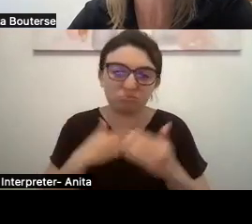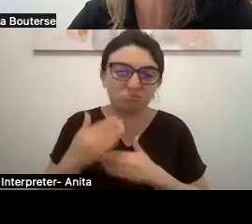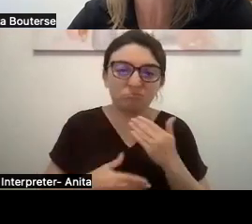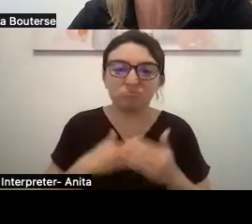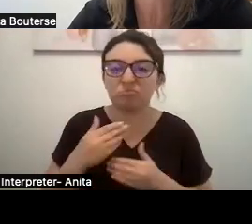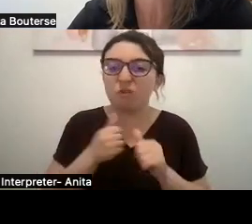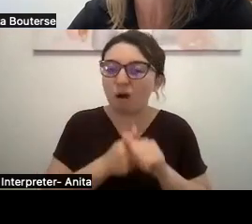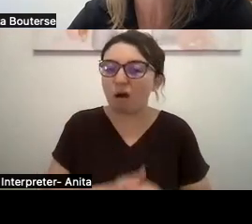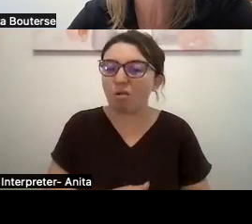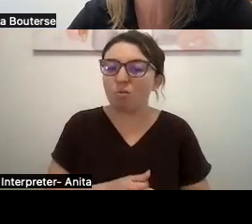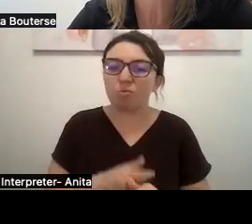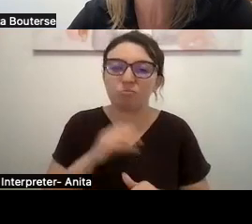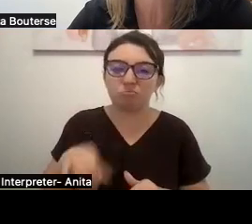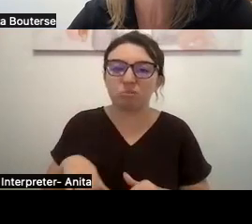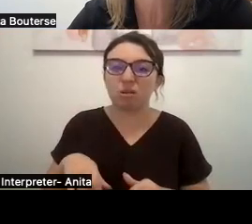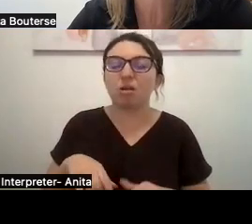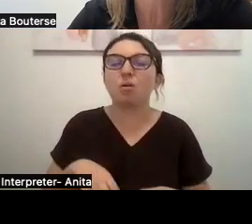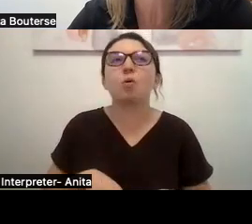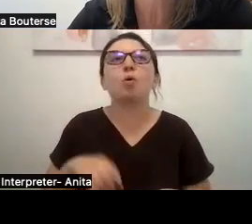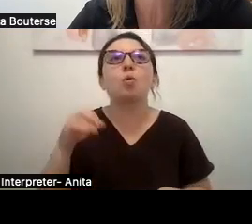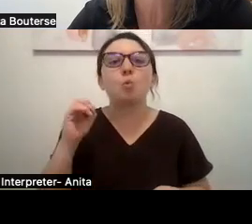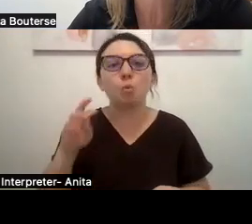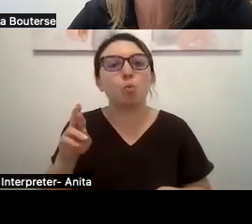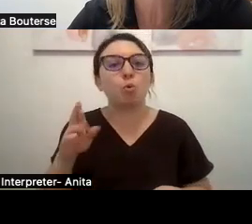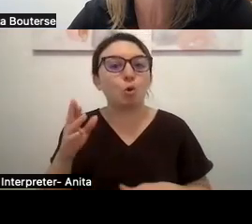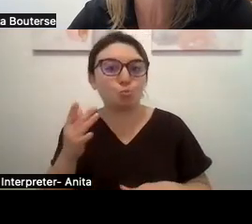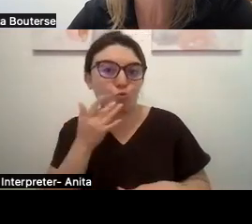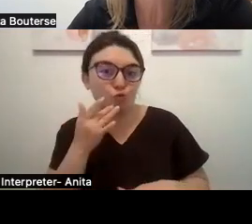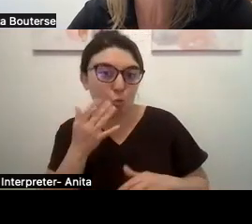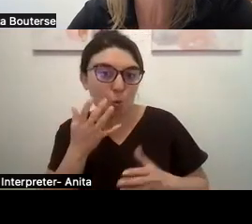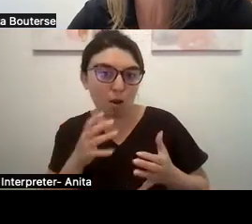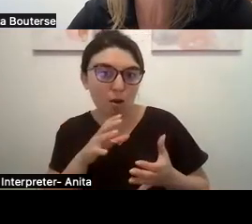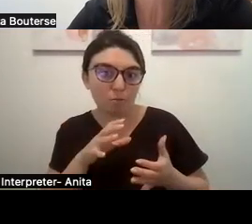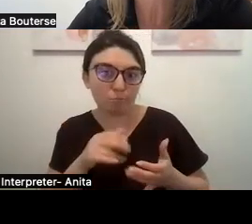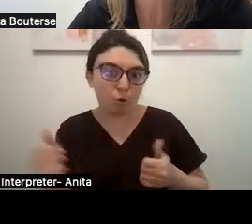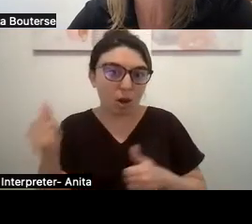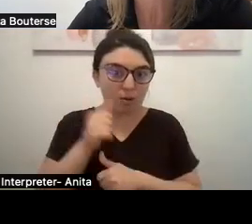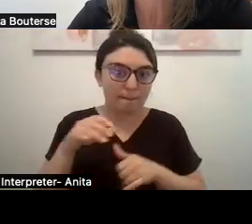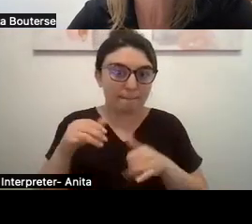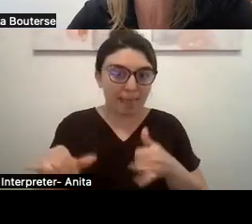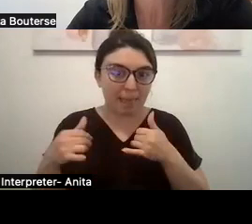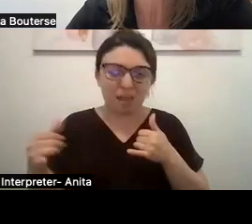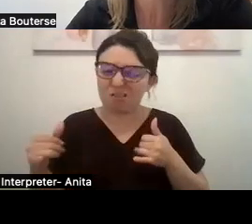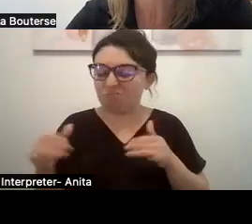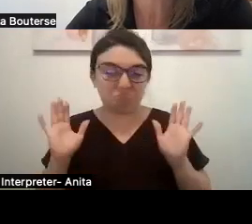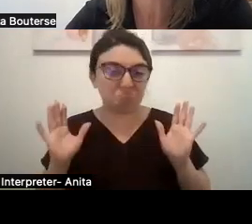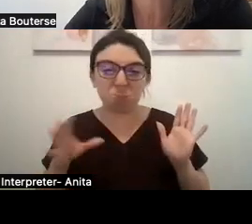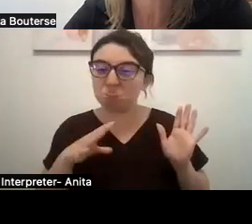through, or if you're prioritizing play, we love that as well. Okay, thank you.